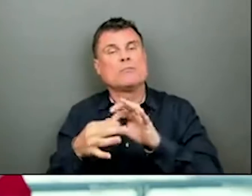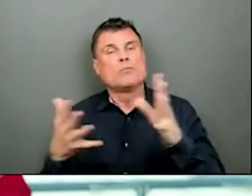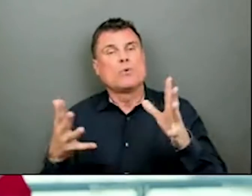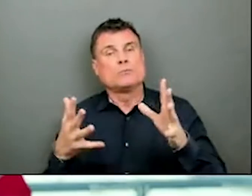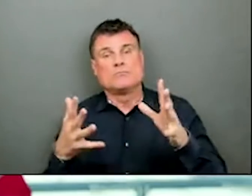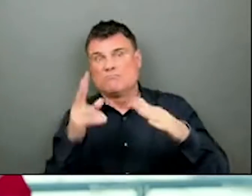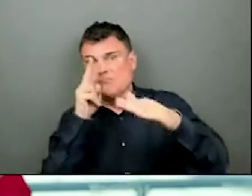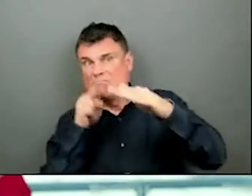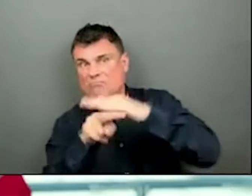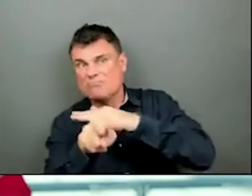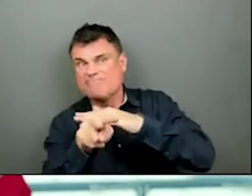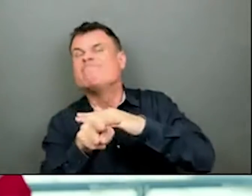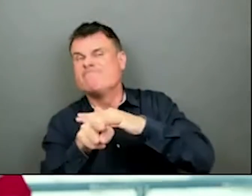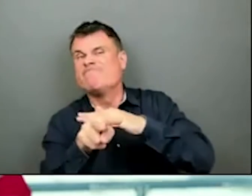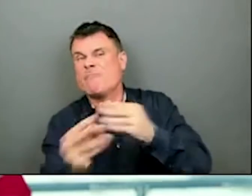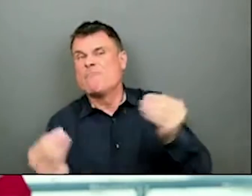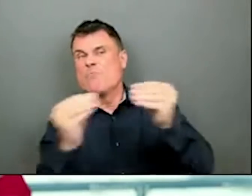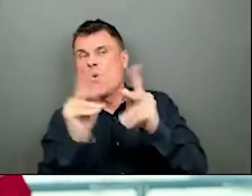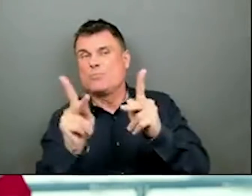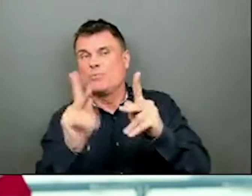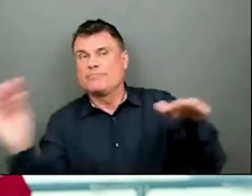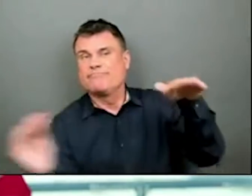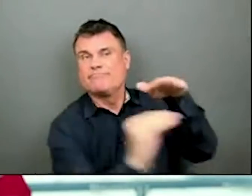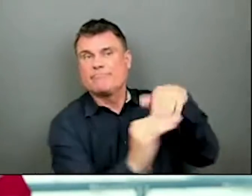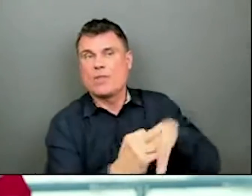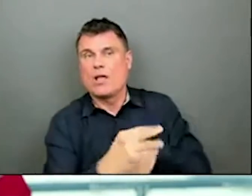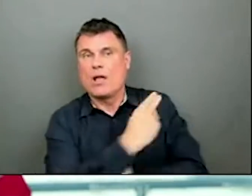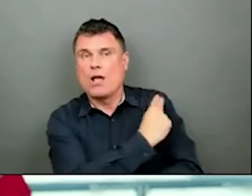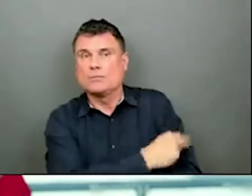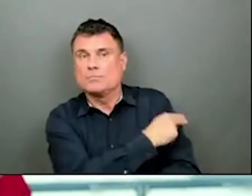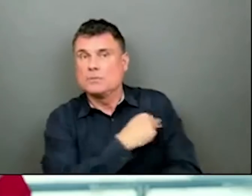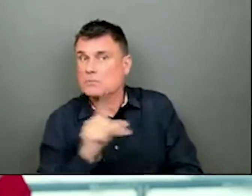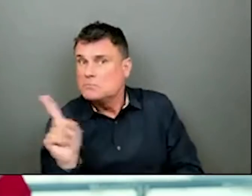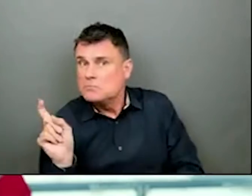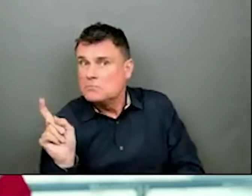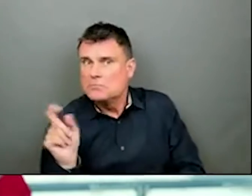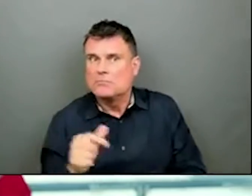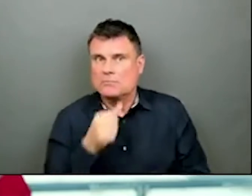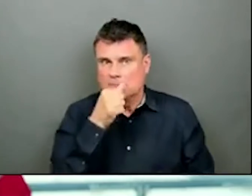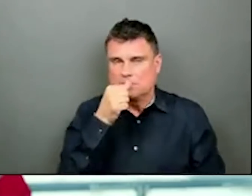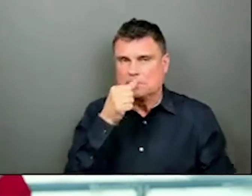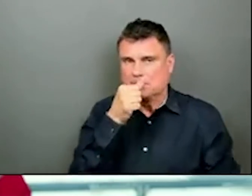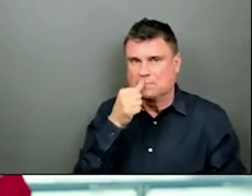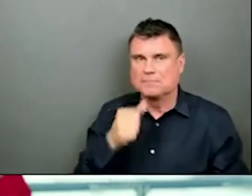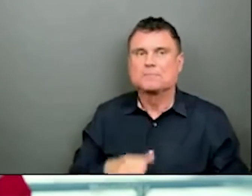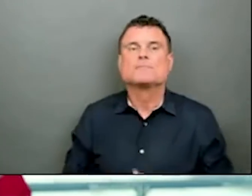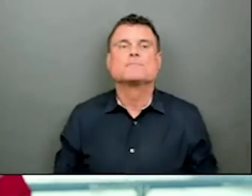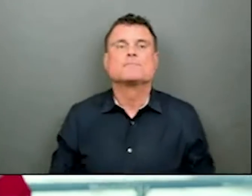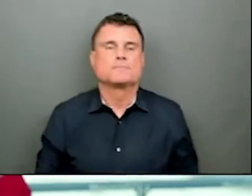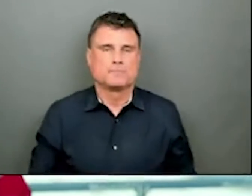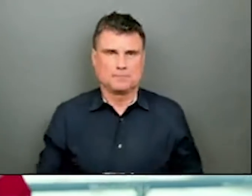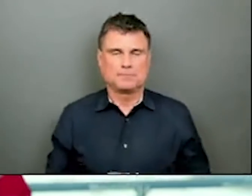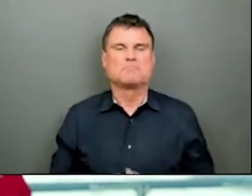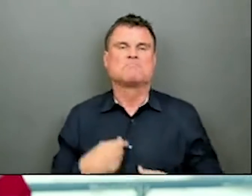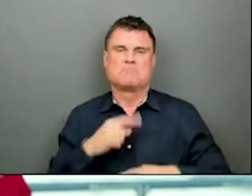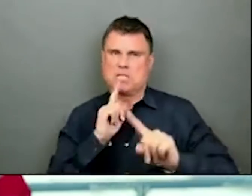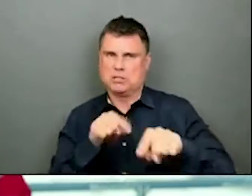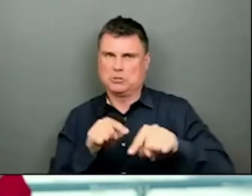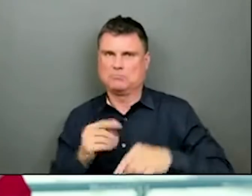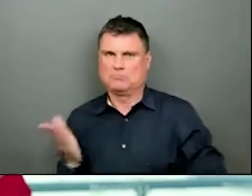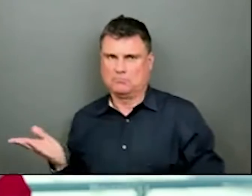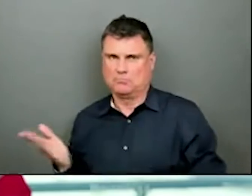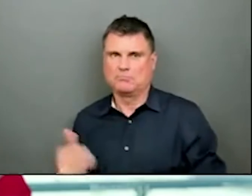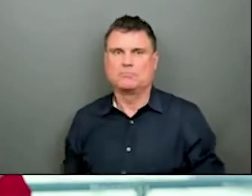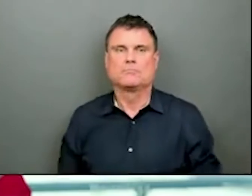hospitalization? Yeah, so the measures that we put in place, to go back to October, November, where we put